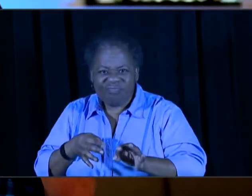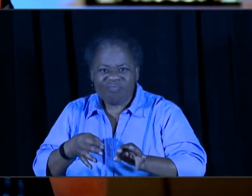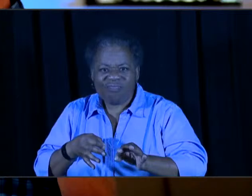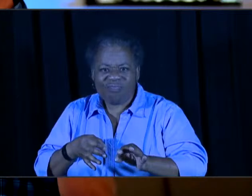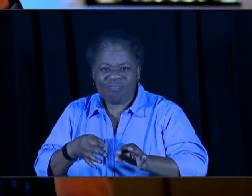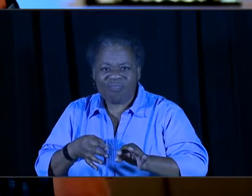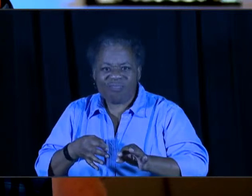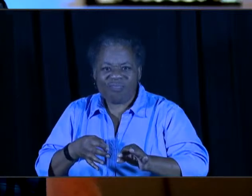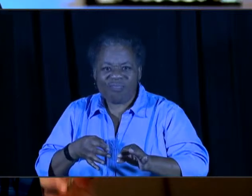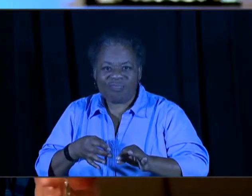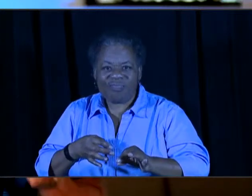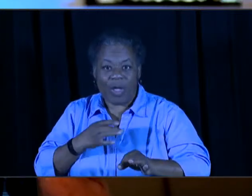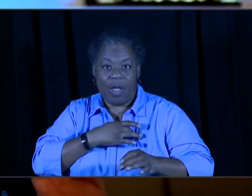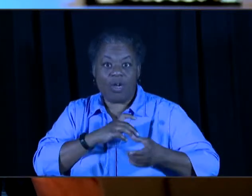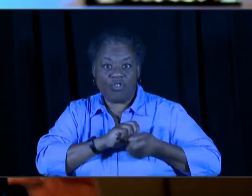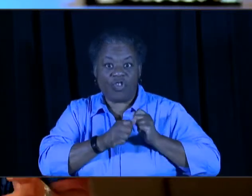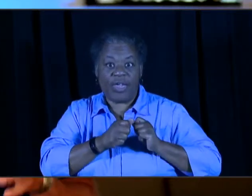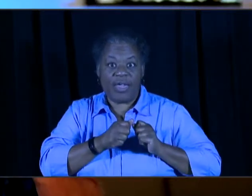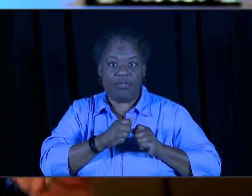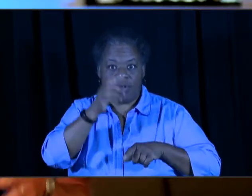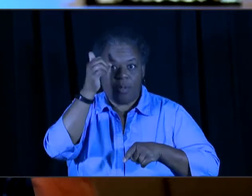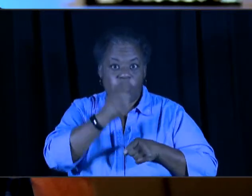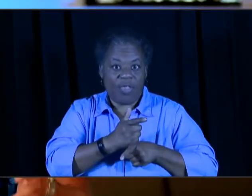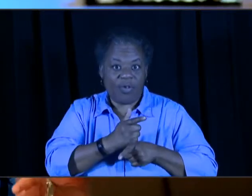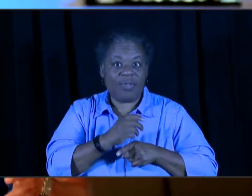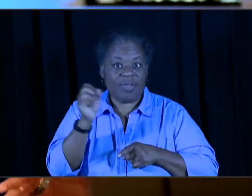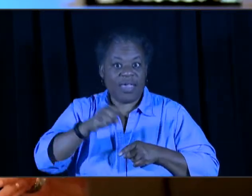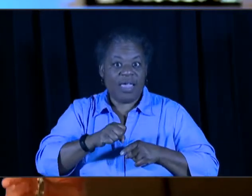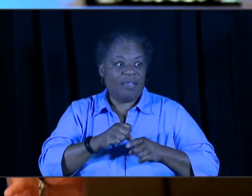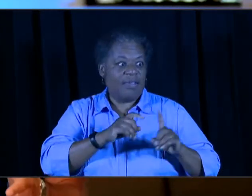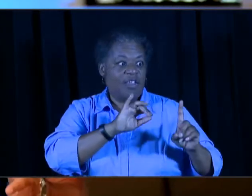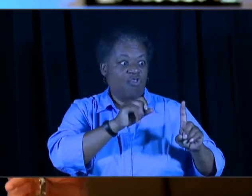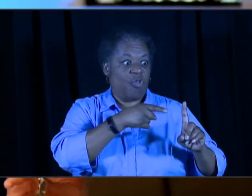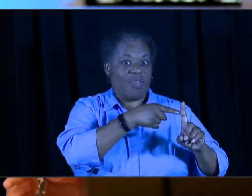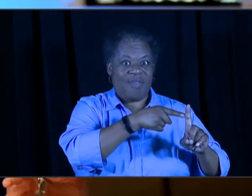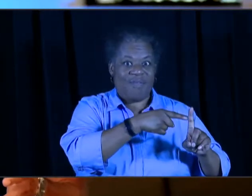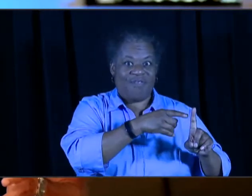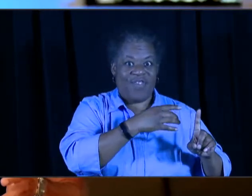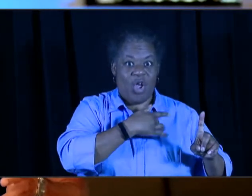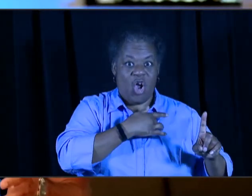But there's not just this change in the heart of the brothers, there's a change in the heart of Joseph as well.